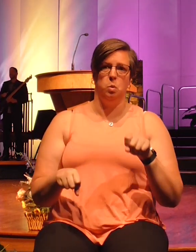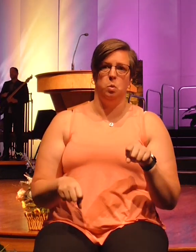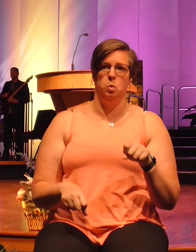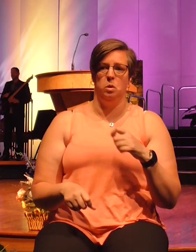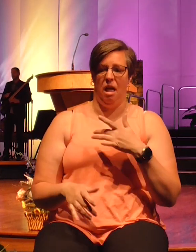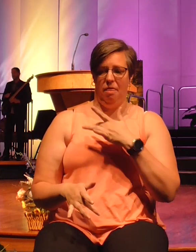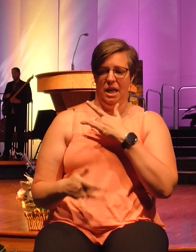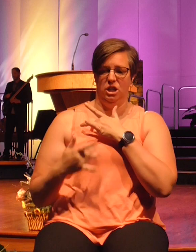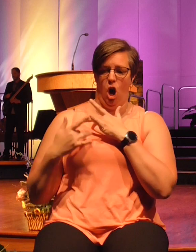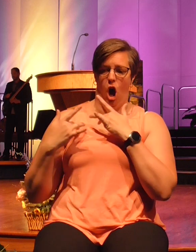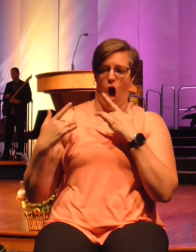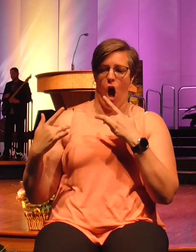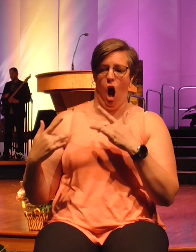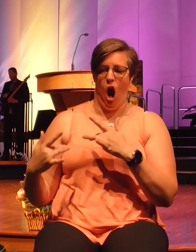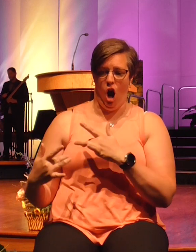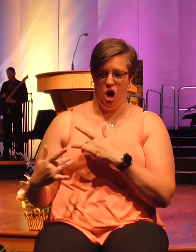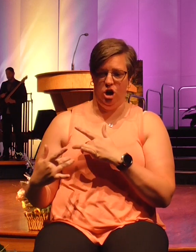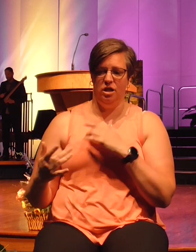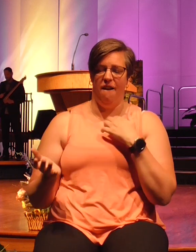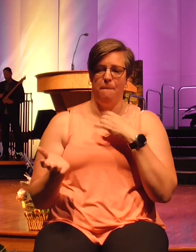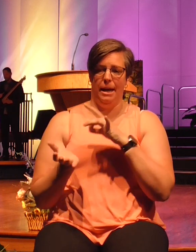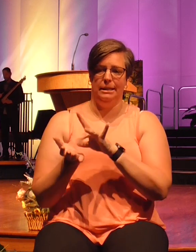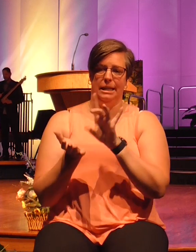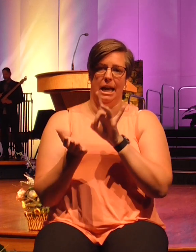of mine kicked around.